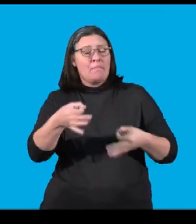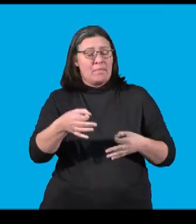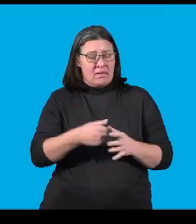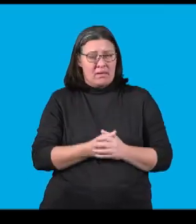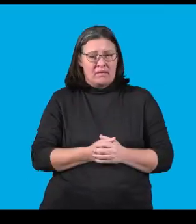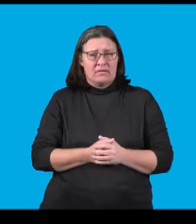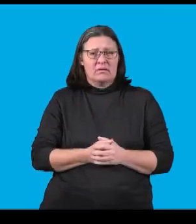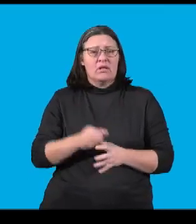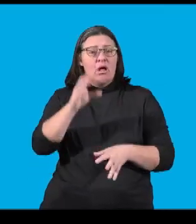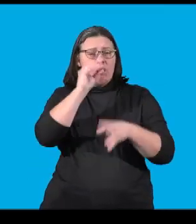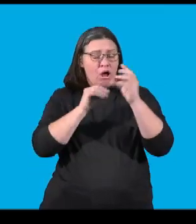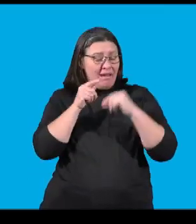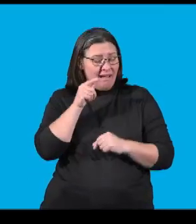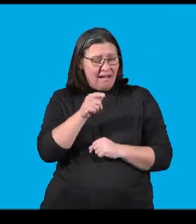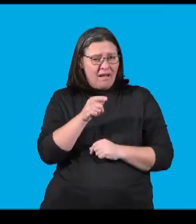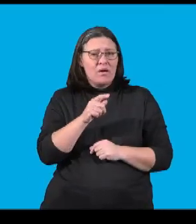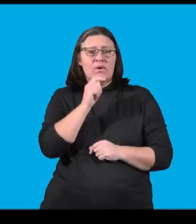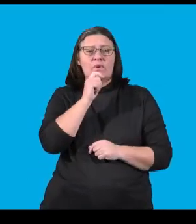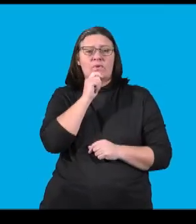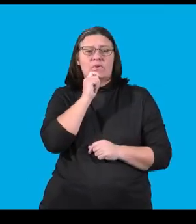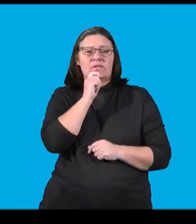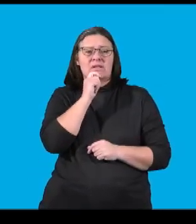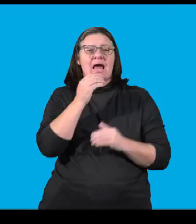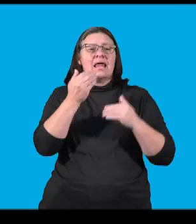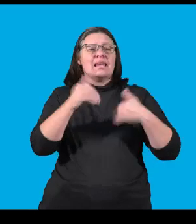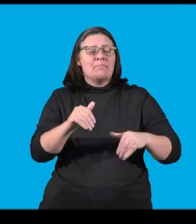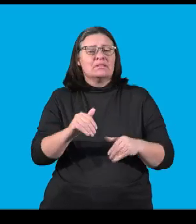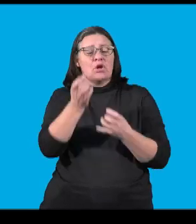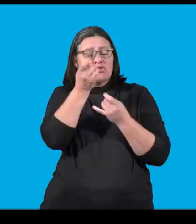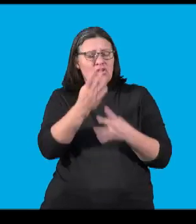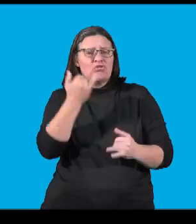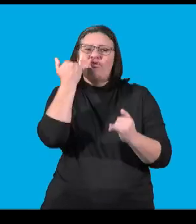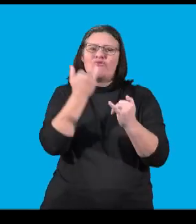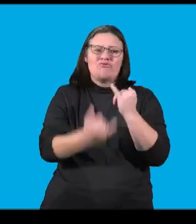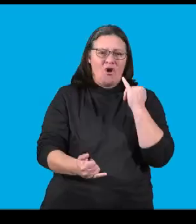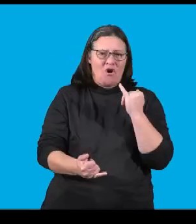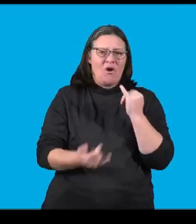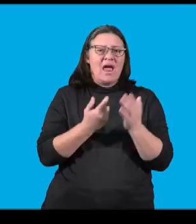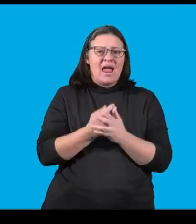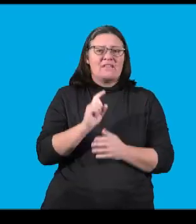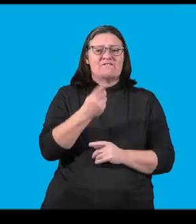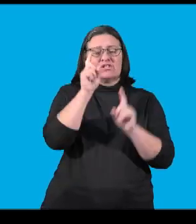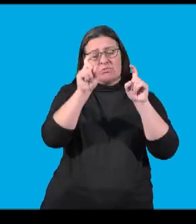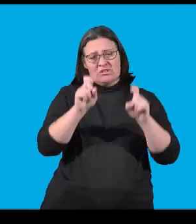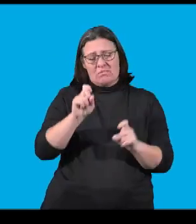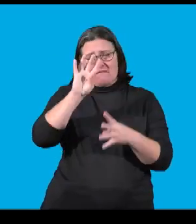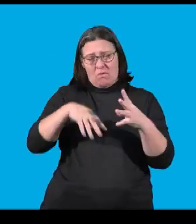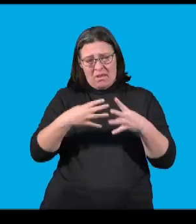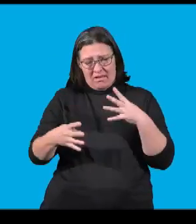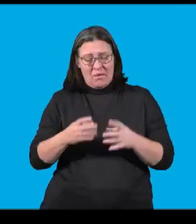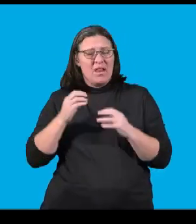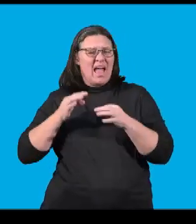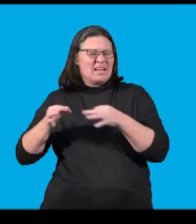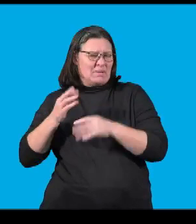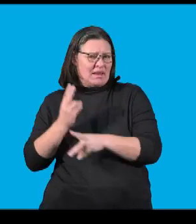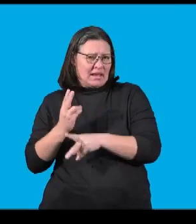especially looking at exam papers, is learners tend to use the limit notation incorrectly in the first principles formula. I'm going to talk